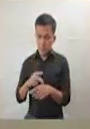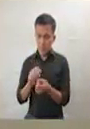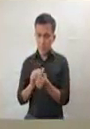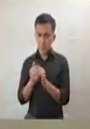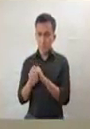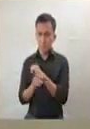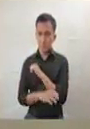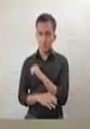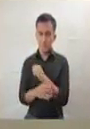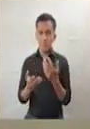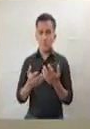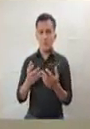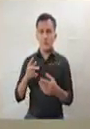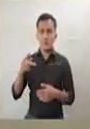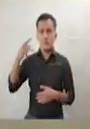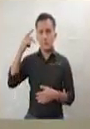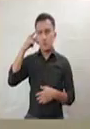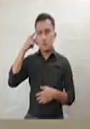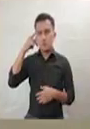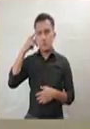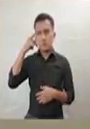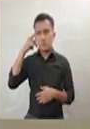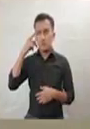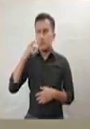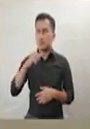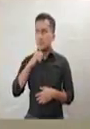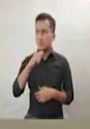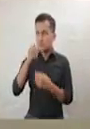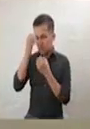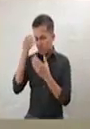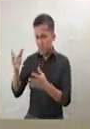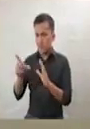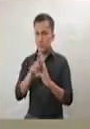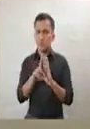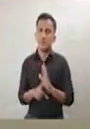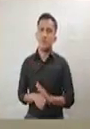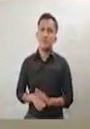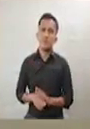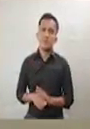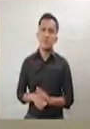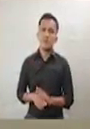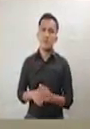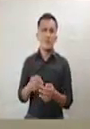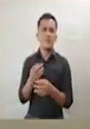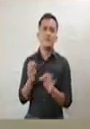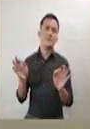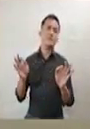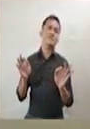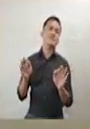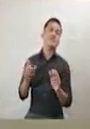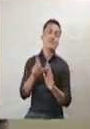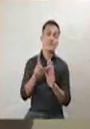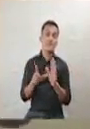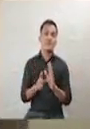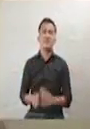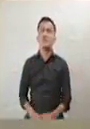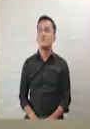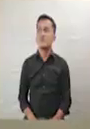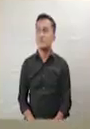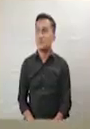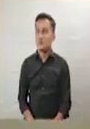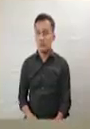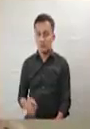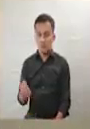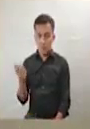where politicians no longer obey the law. They are an exception to the law. You know, lahat tayo